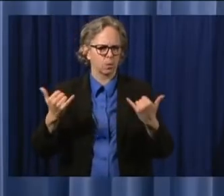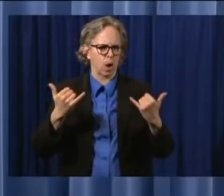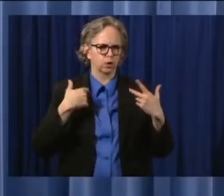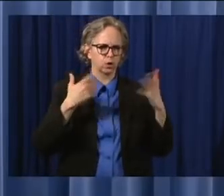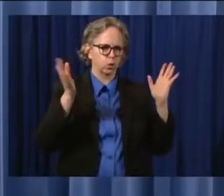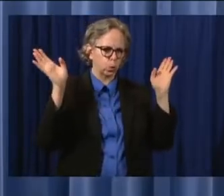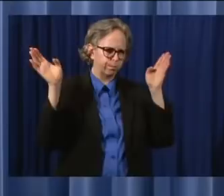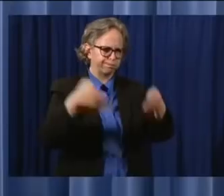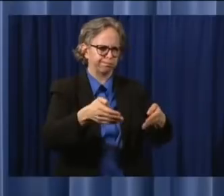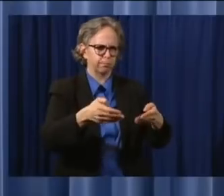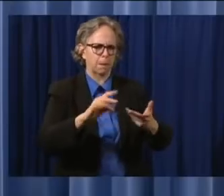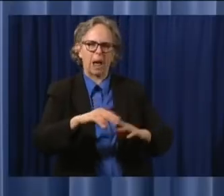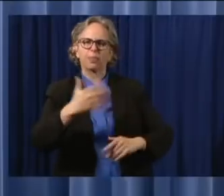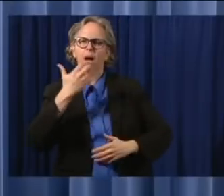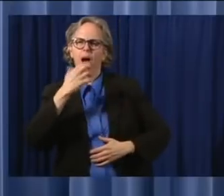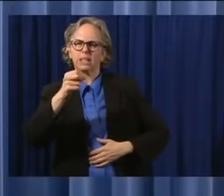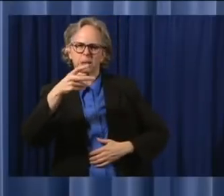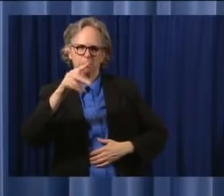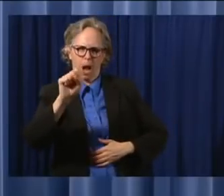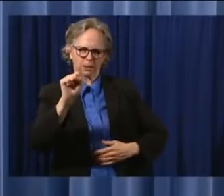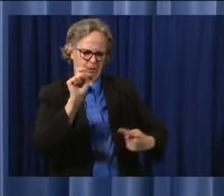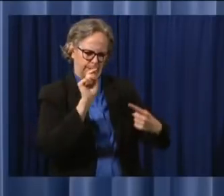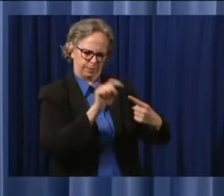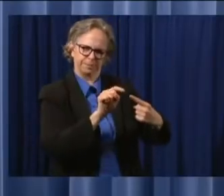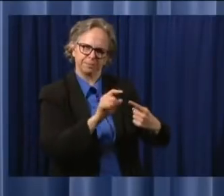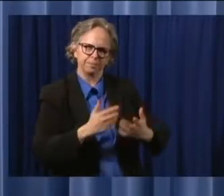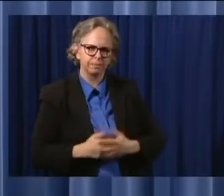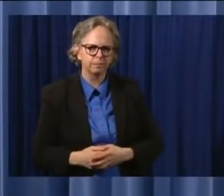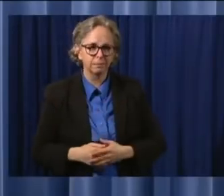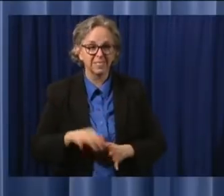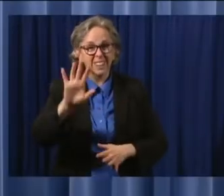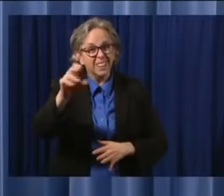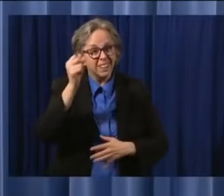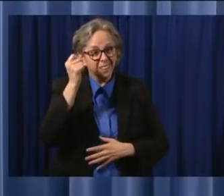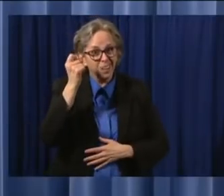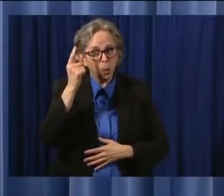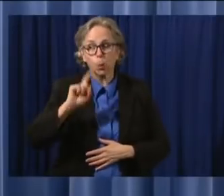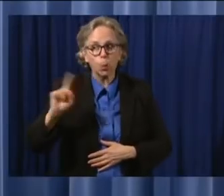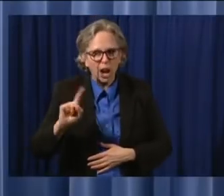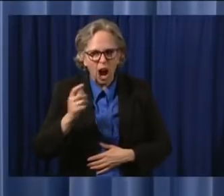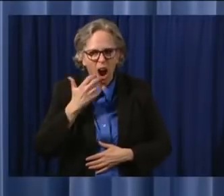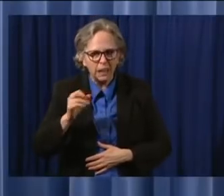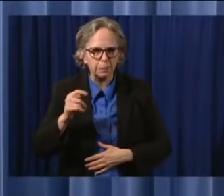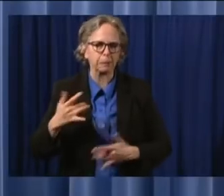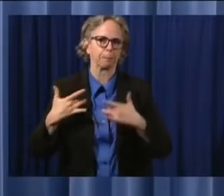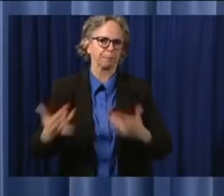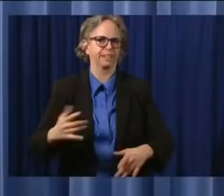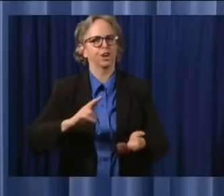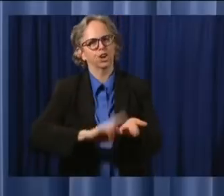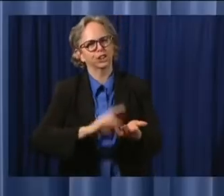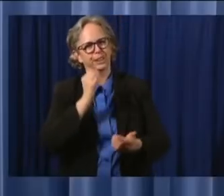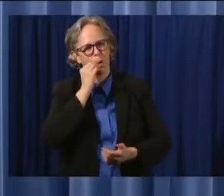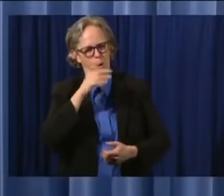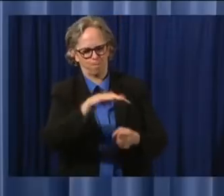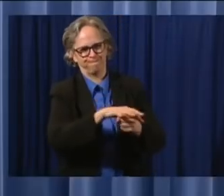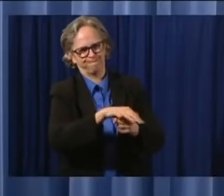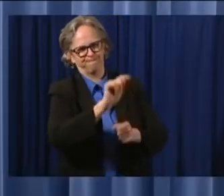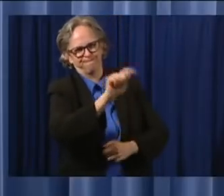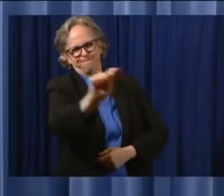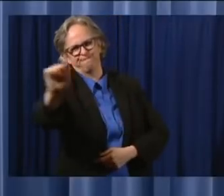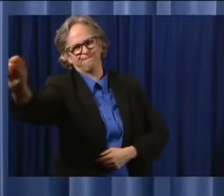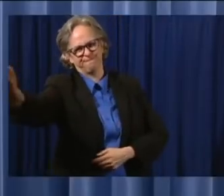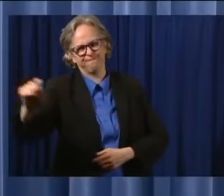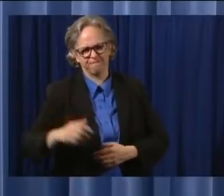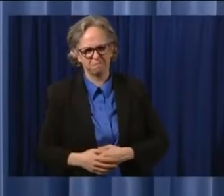spots, and I want to talk specifically about our nursing homes. As you know, a